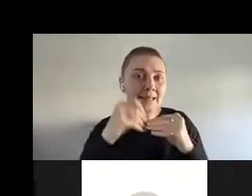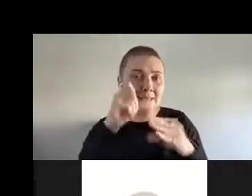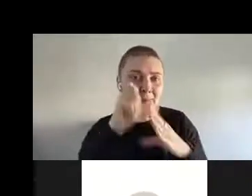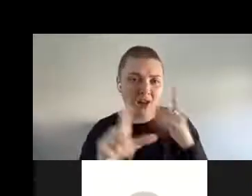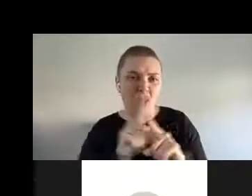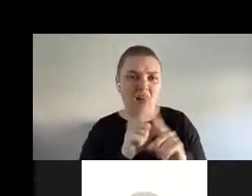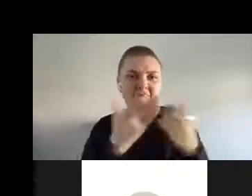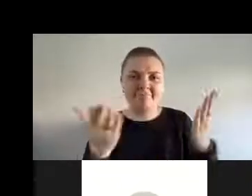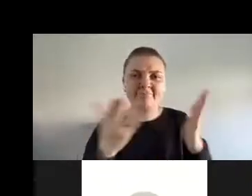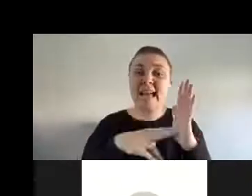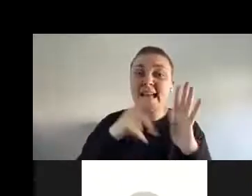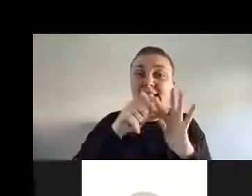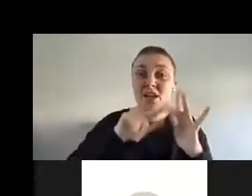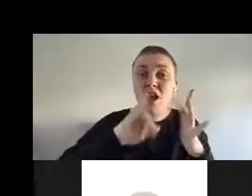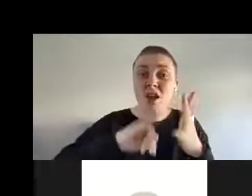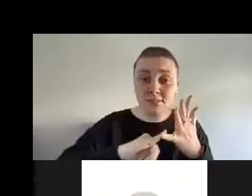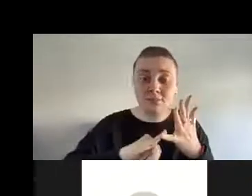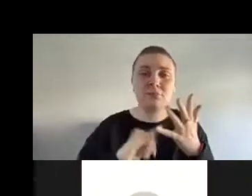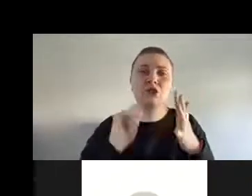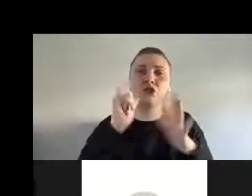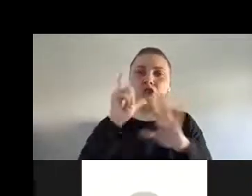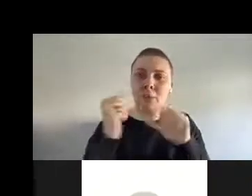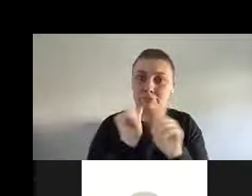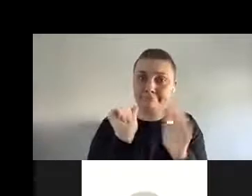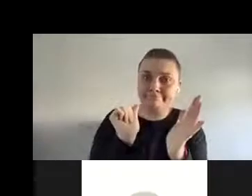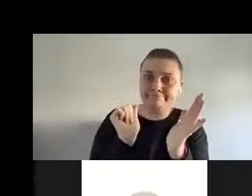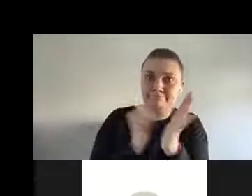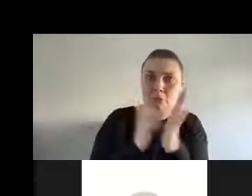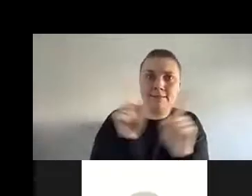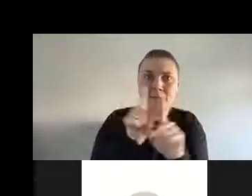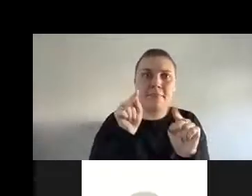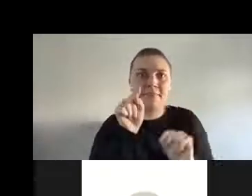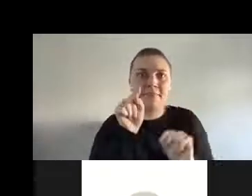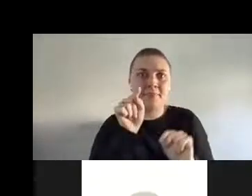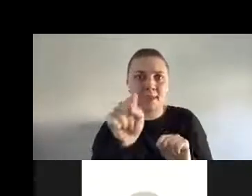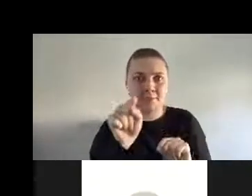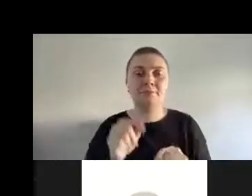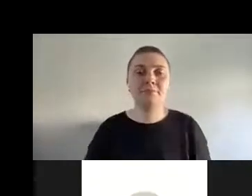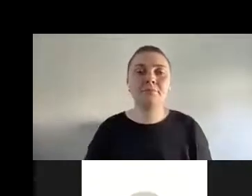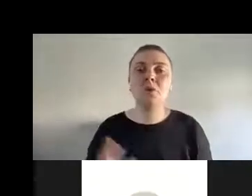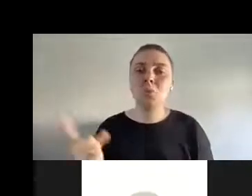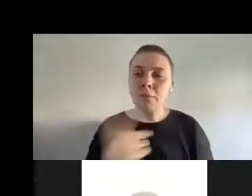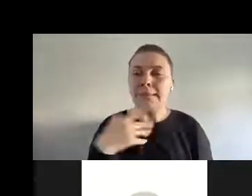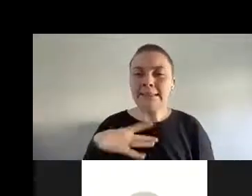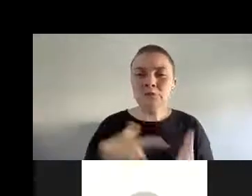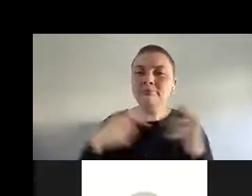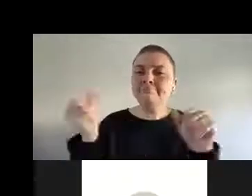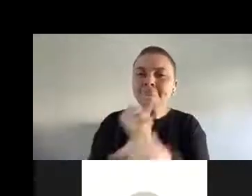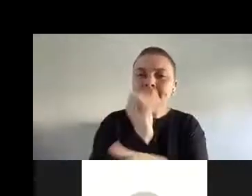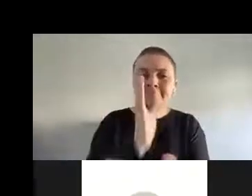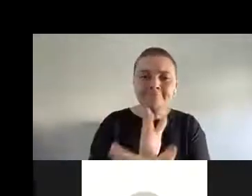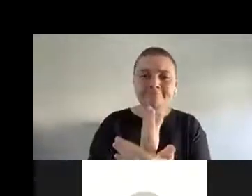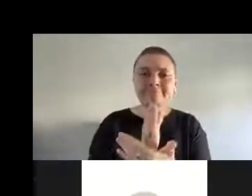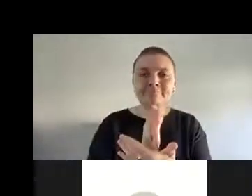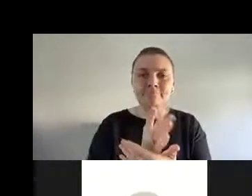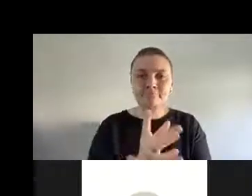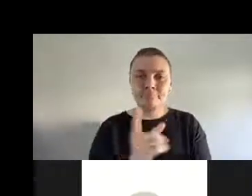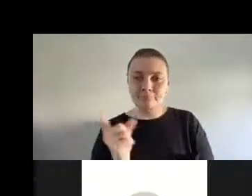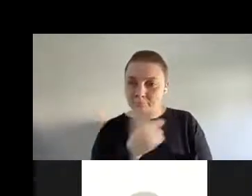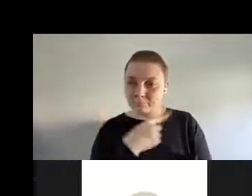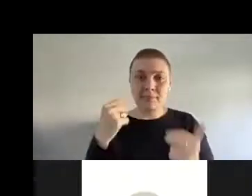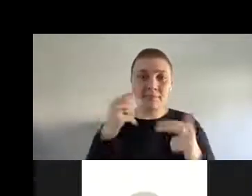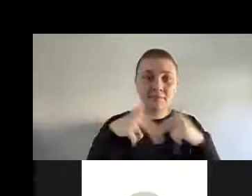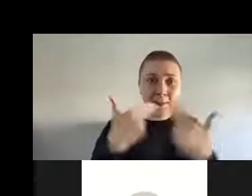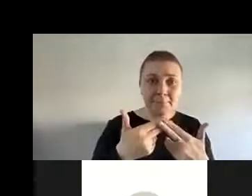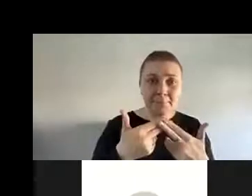the NDIS, are doing exactly that, we need to make sure that as workers and family